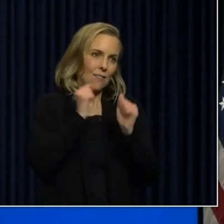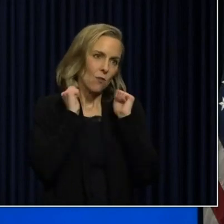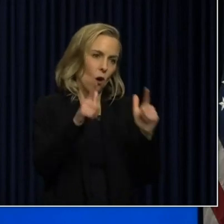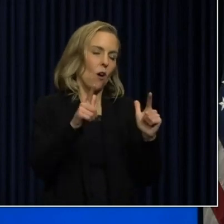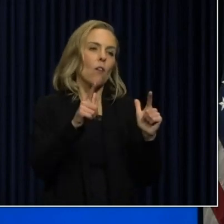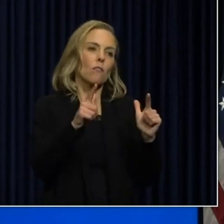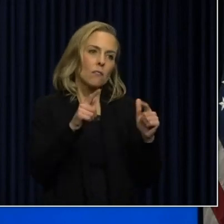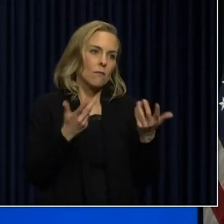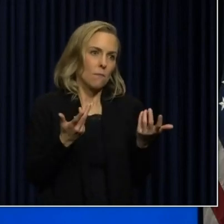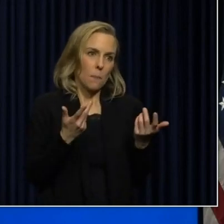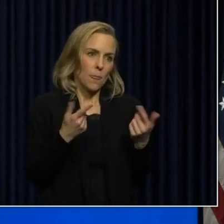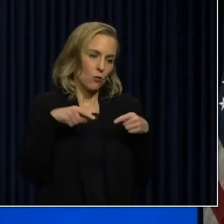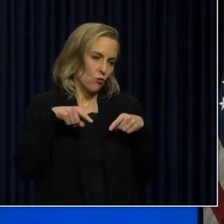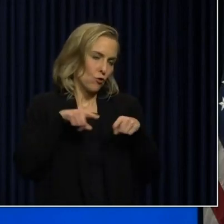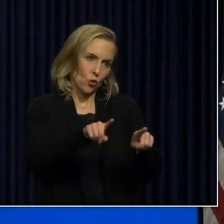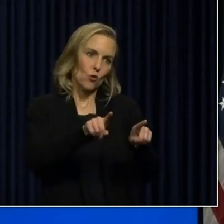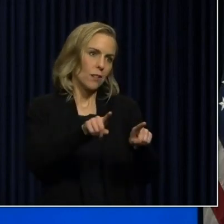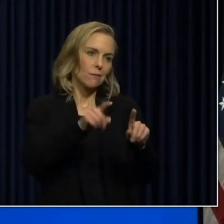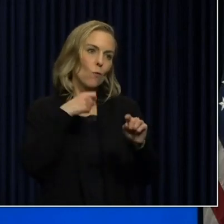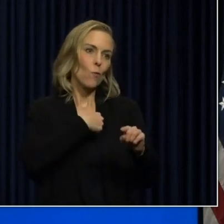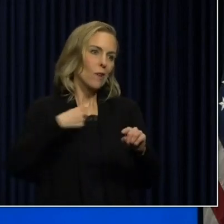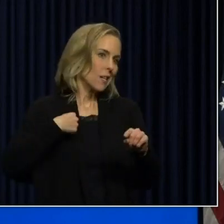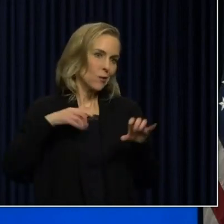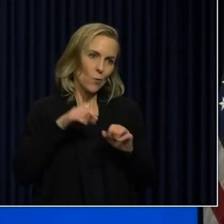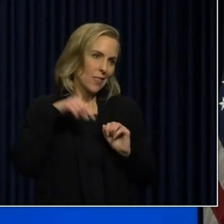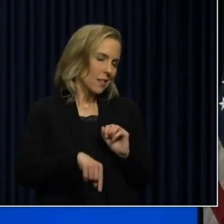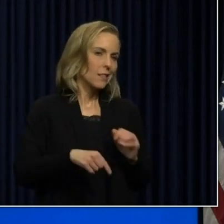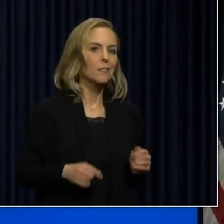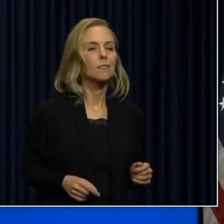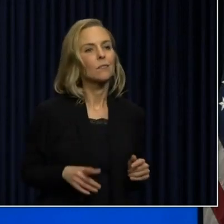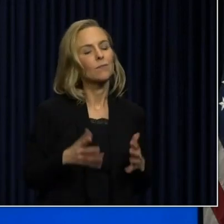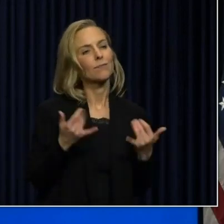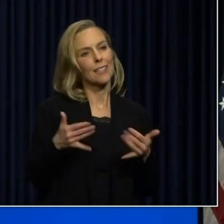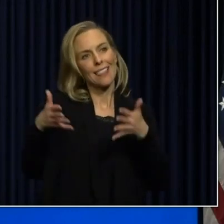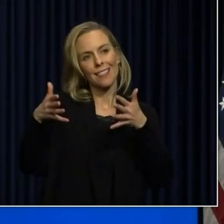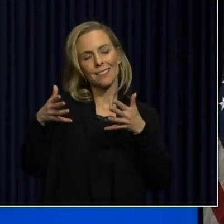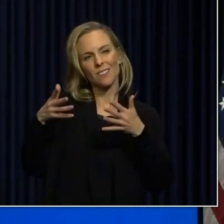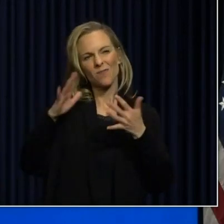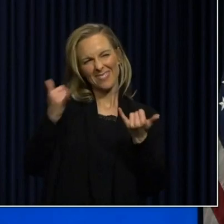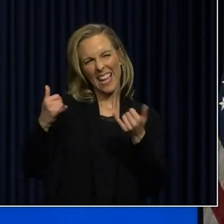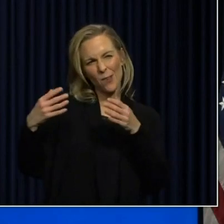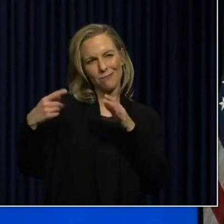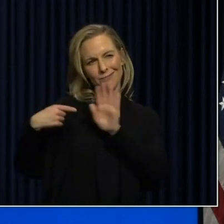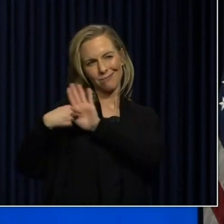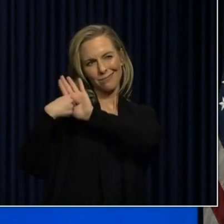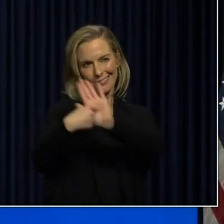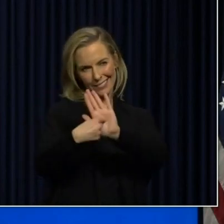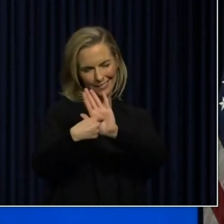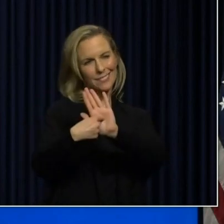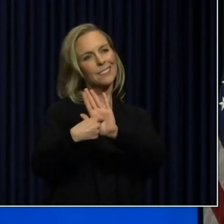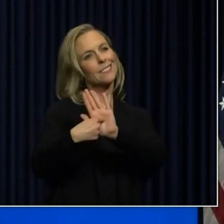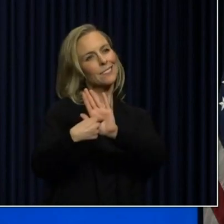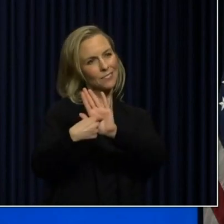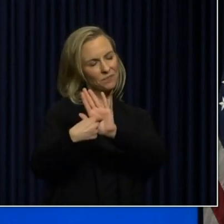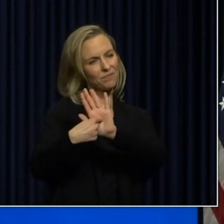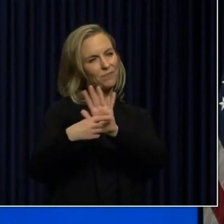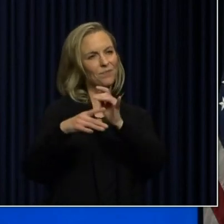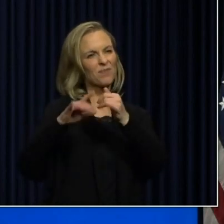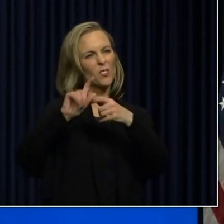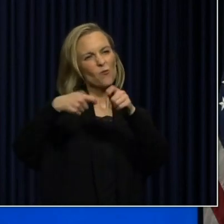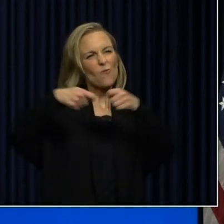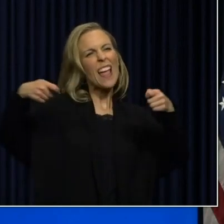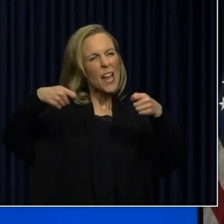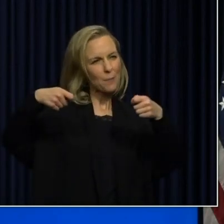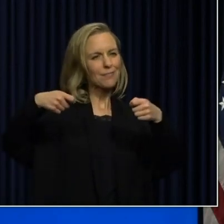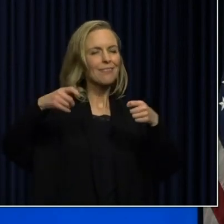can along the way. So we're going to lead you with just a video to end tonight with